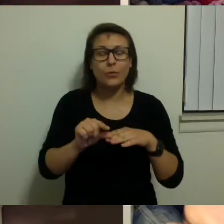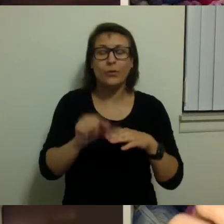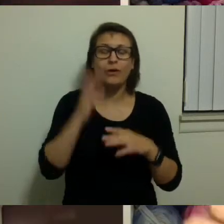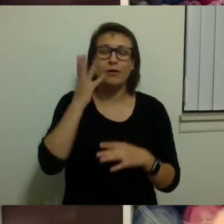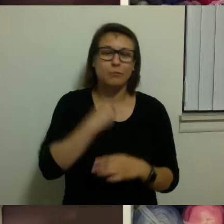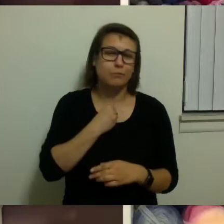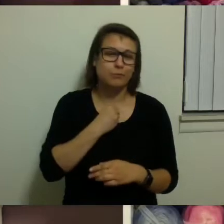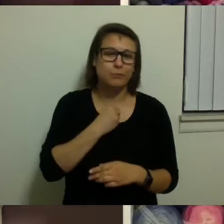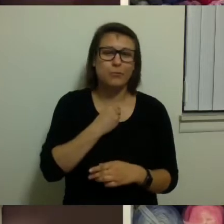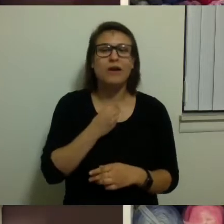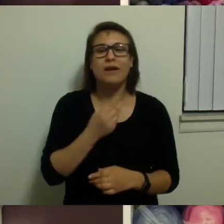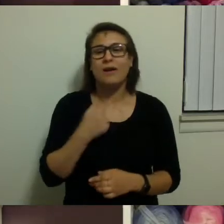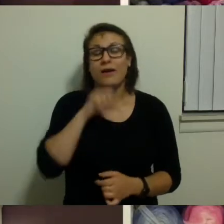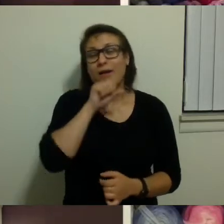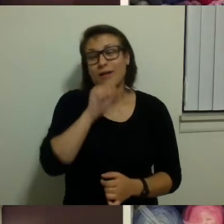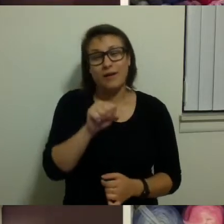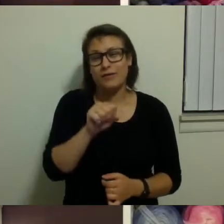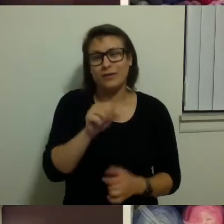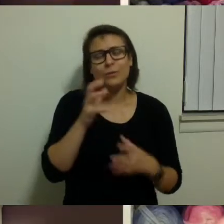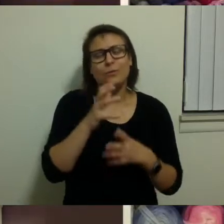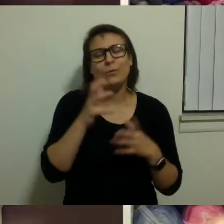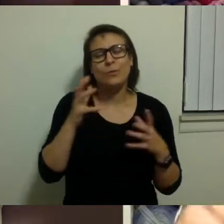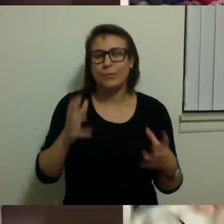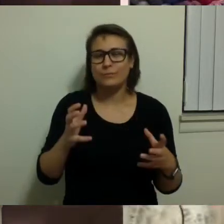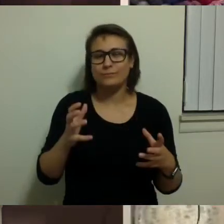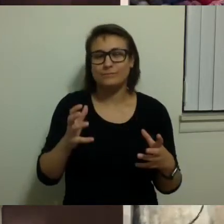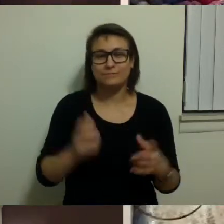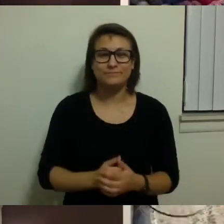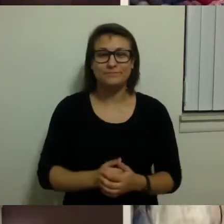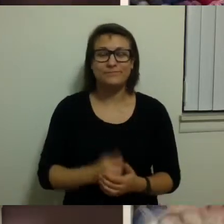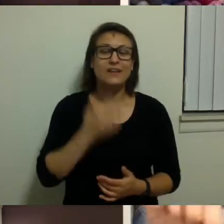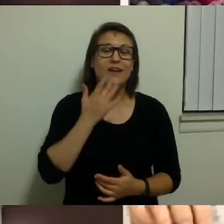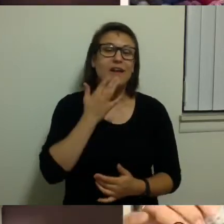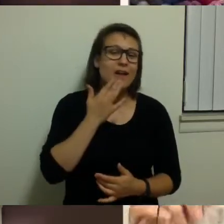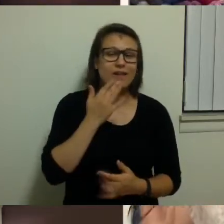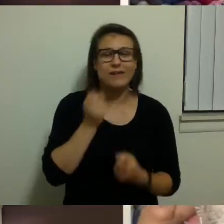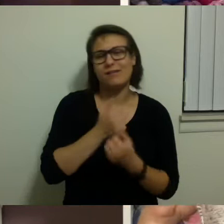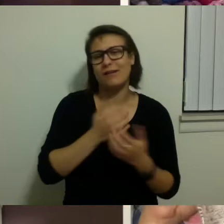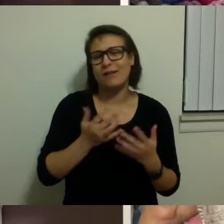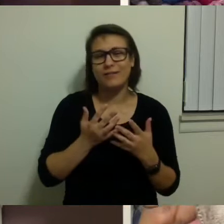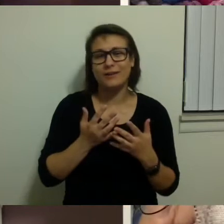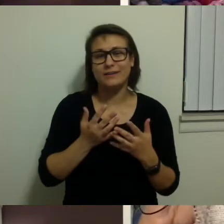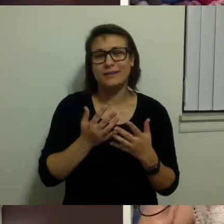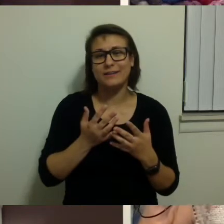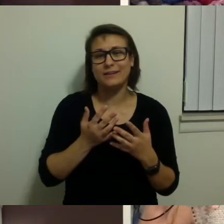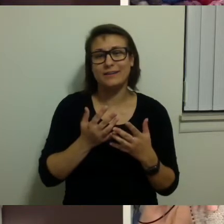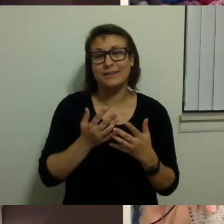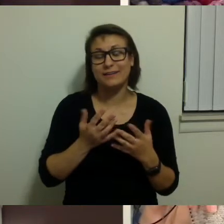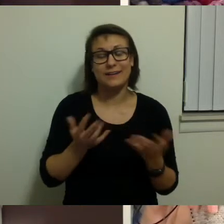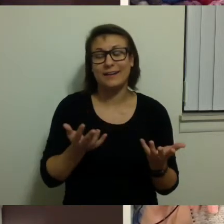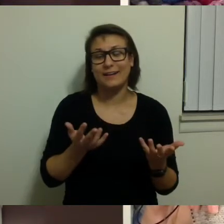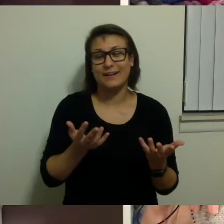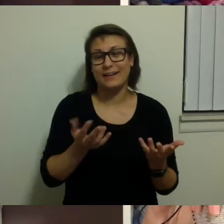beautiful, and I love it so very much. The colors, everything is just,